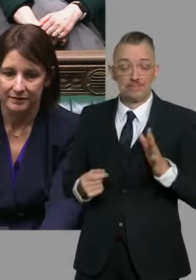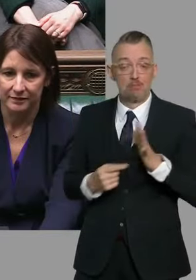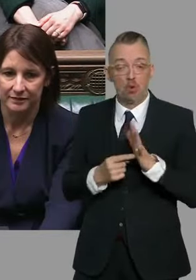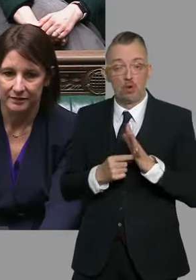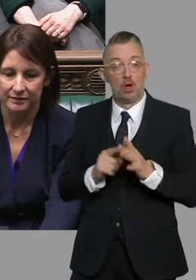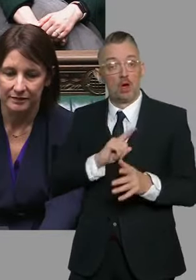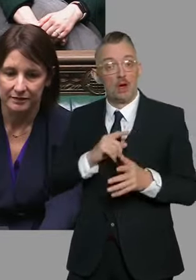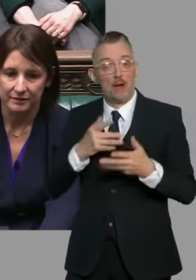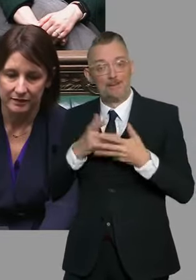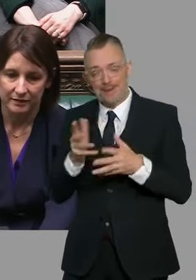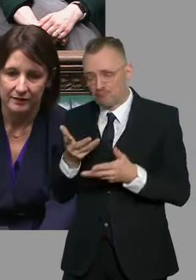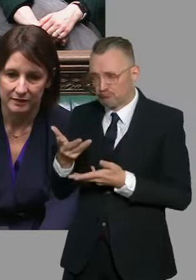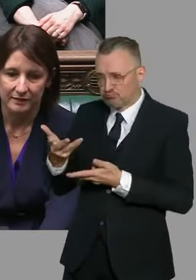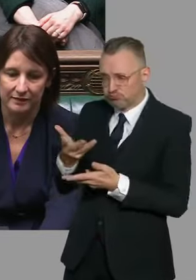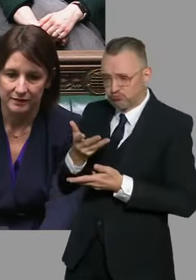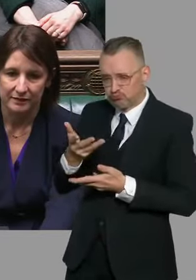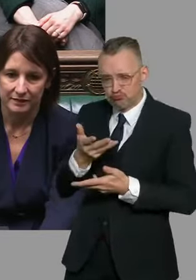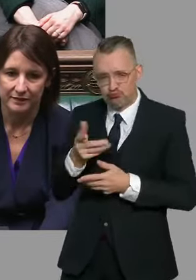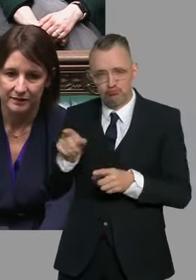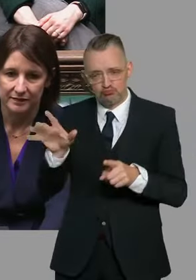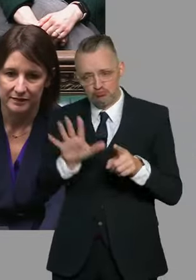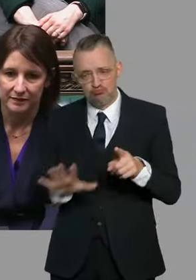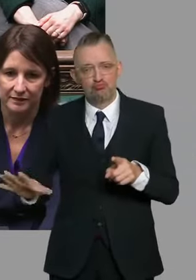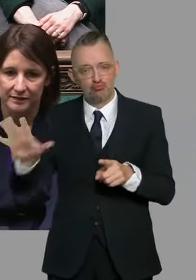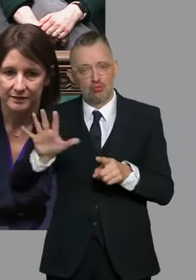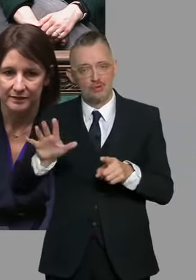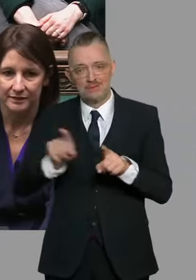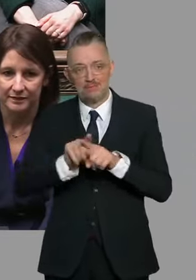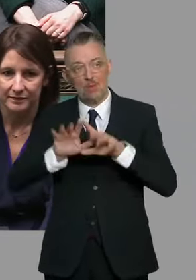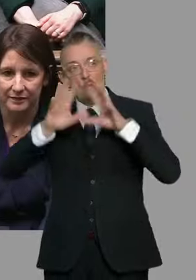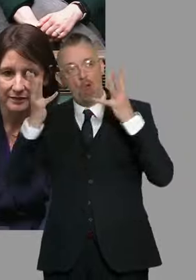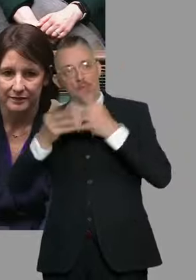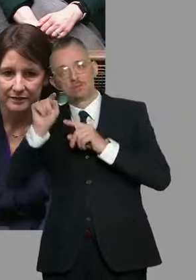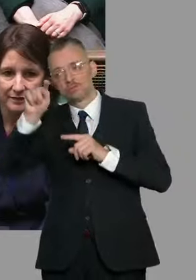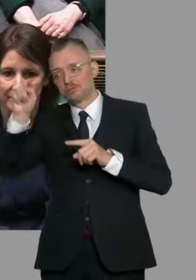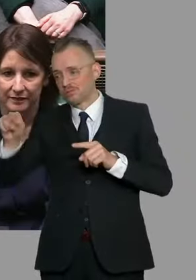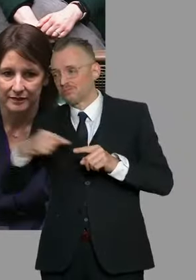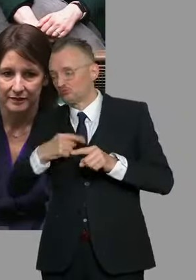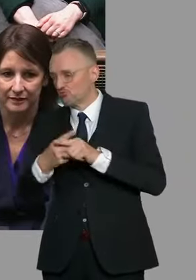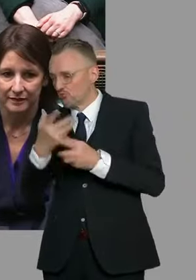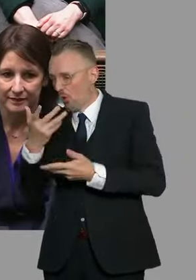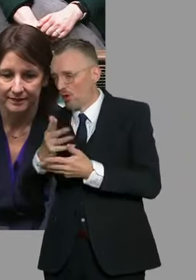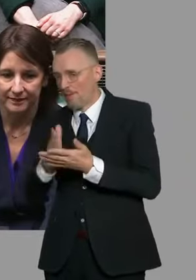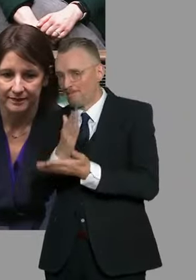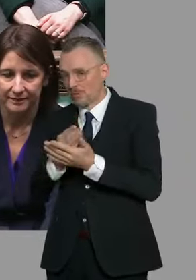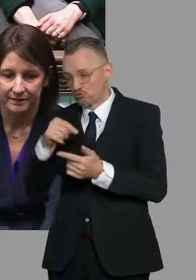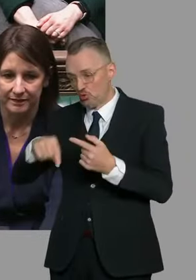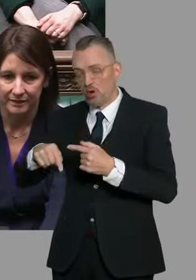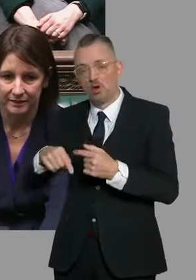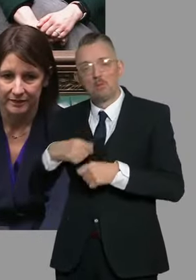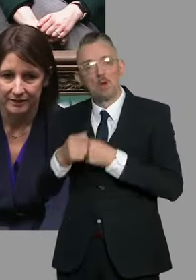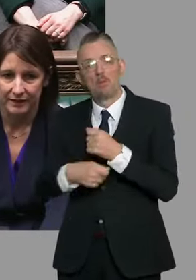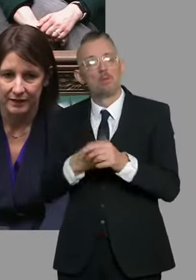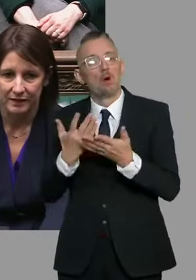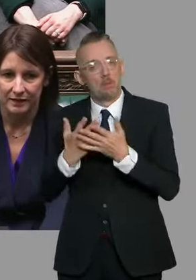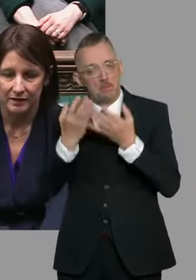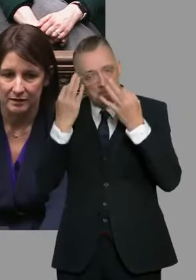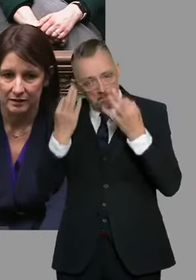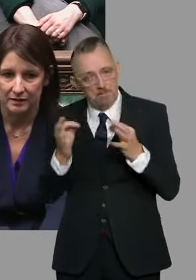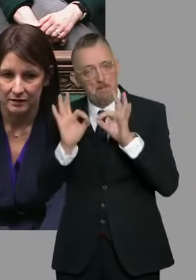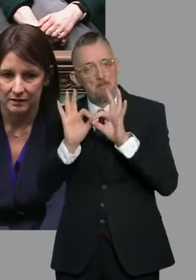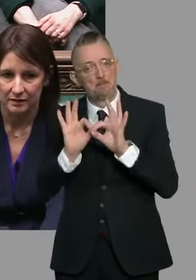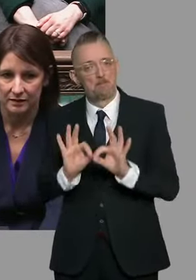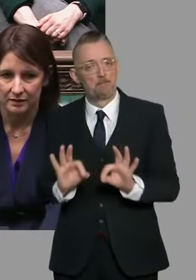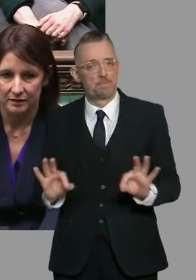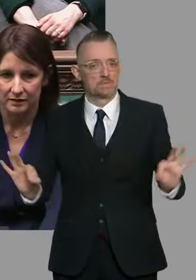the globe about how we ensure that this is peaceful, it is political, and it's a rejection of terrorism and violence.